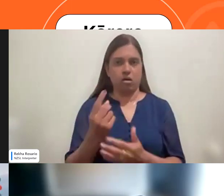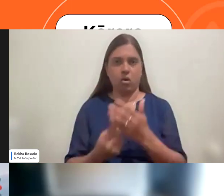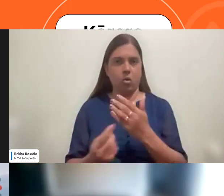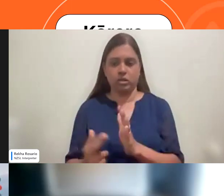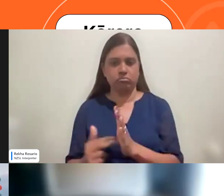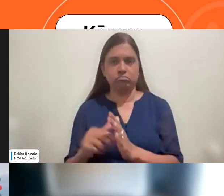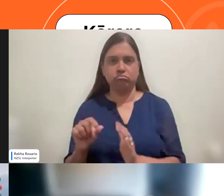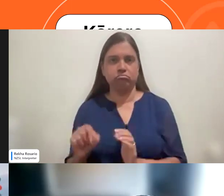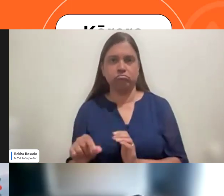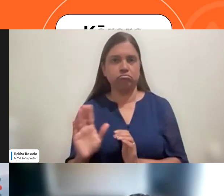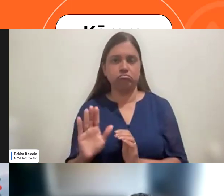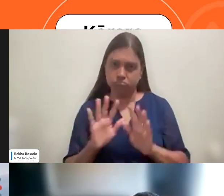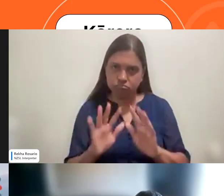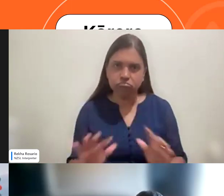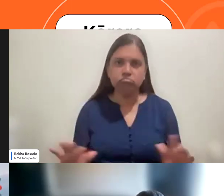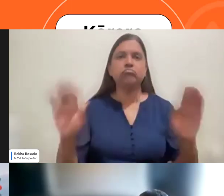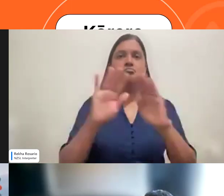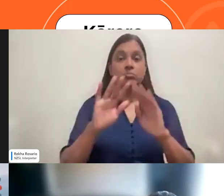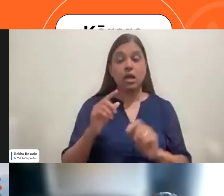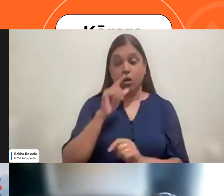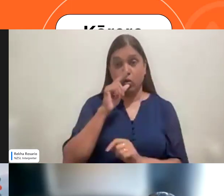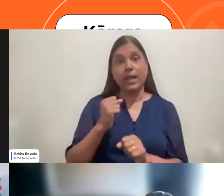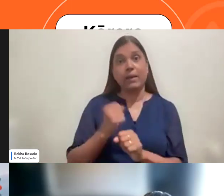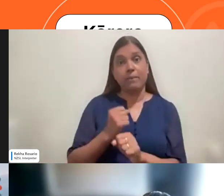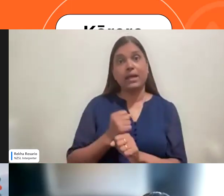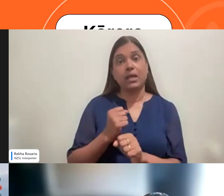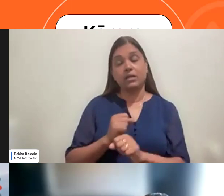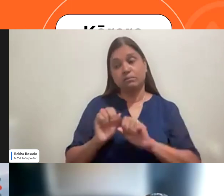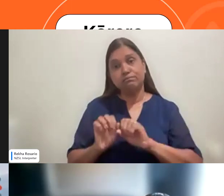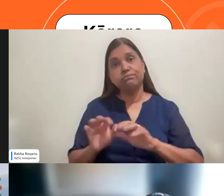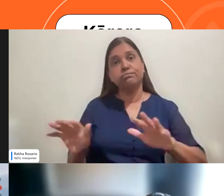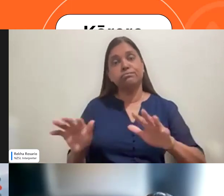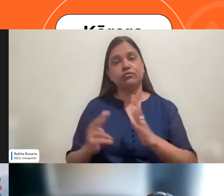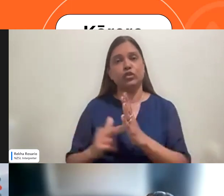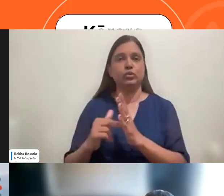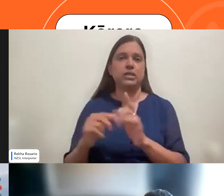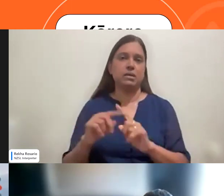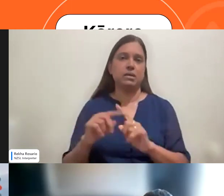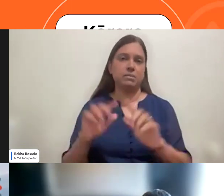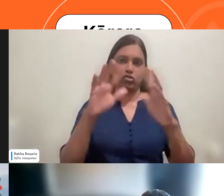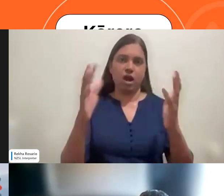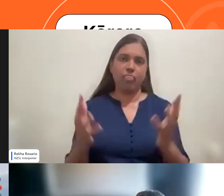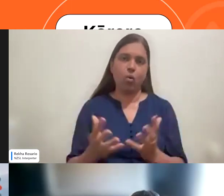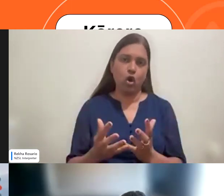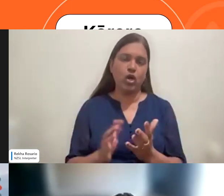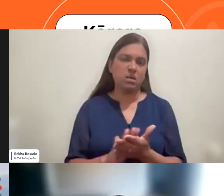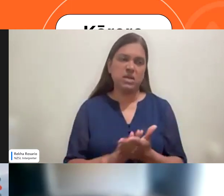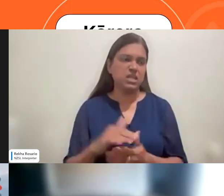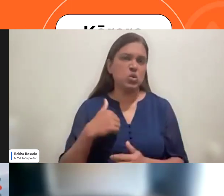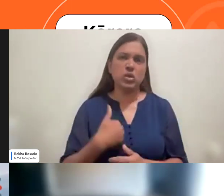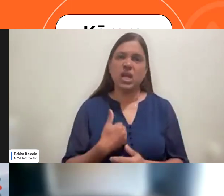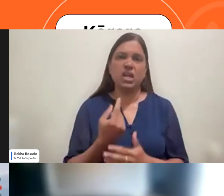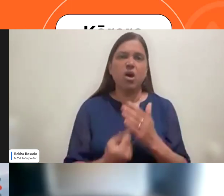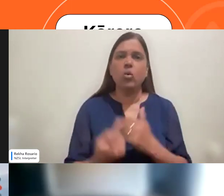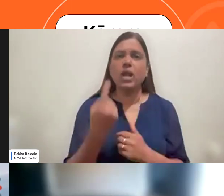all around New Zealand in the coming year and around the world as well, so that you only kind of need one app when you're going to